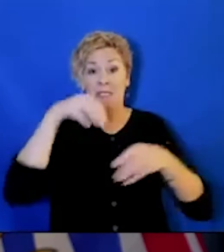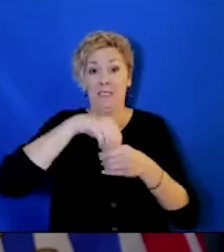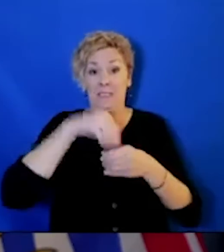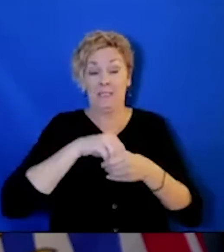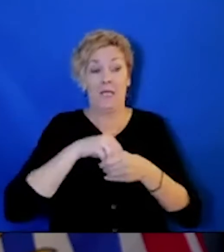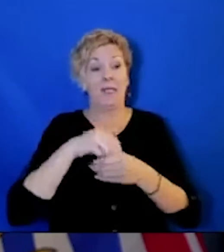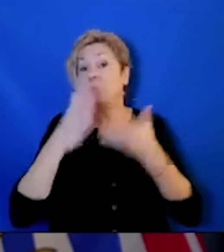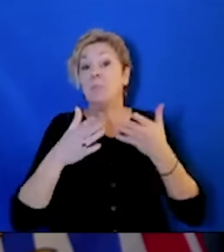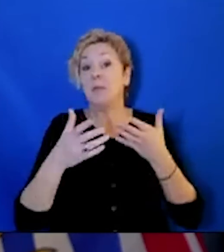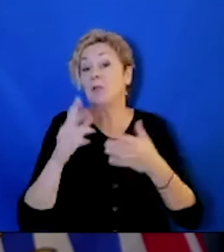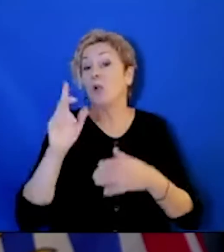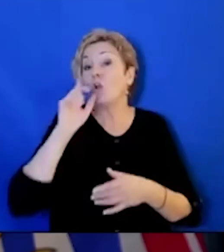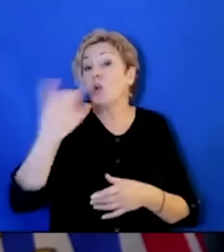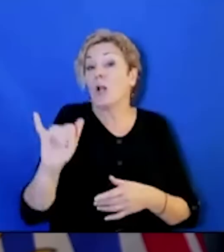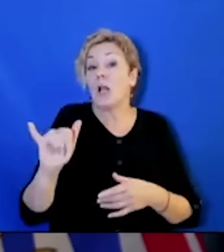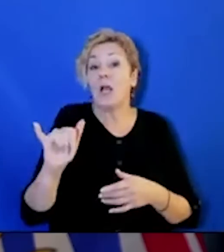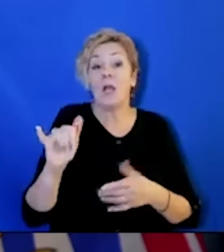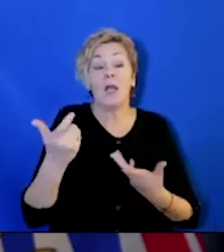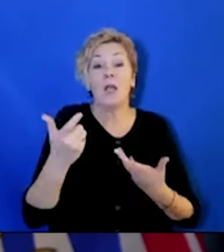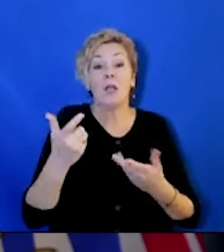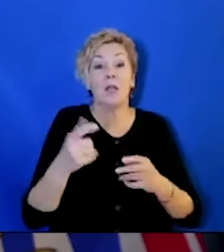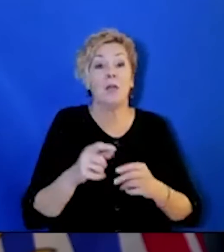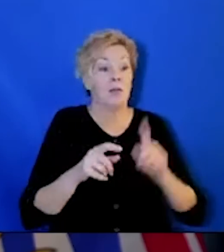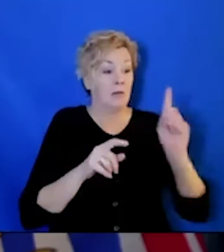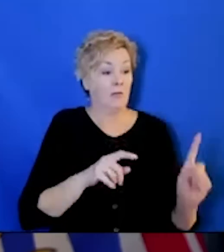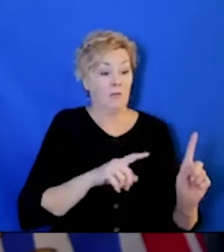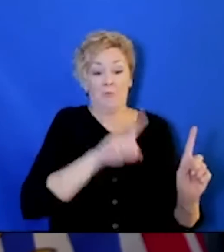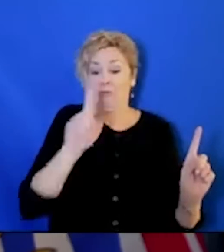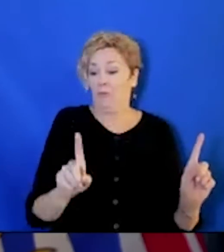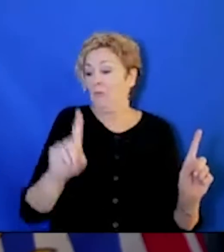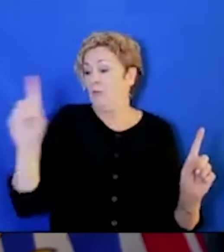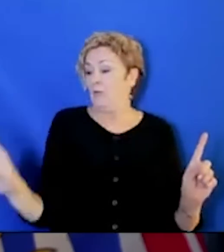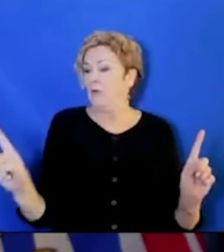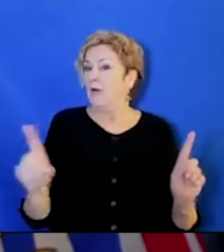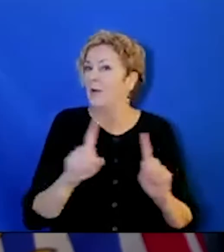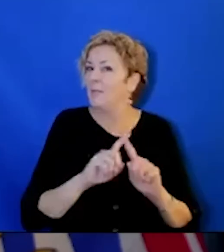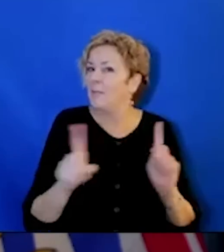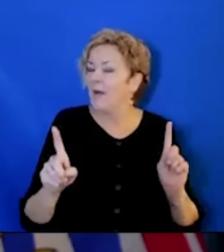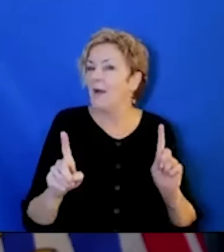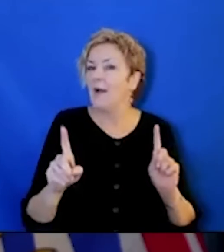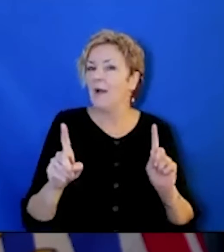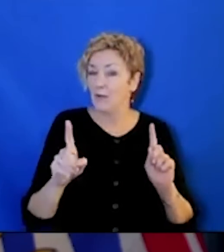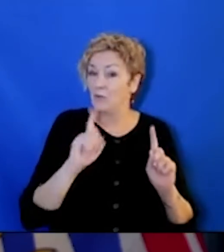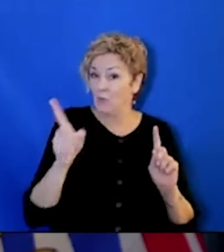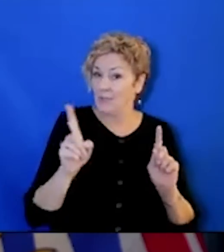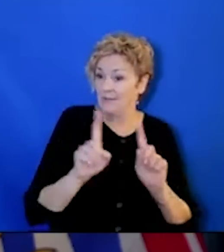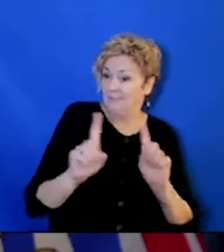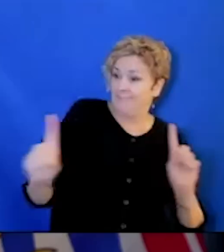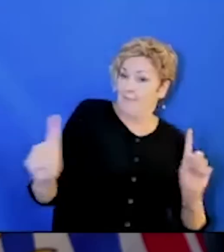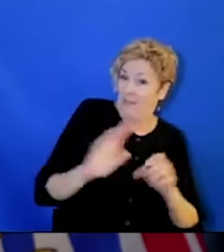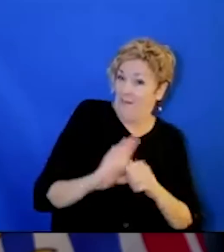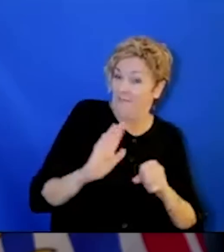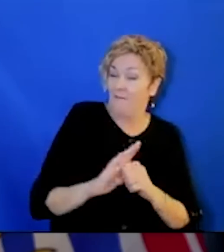a situation where this virus can spread very rapidly. And we have seen that happen in studios, in dance studios,